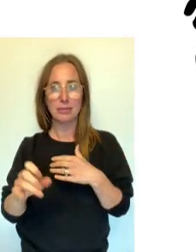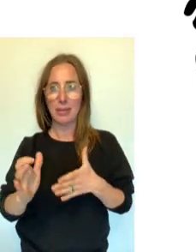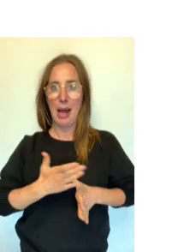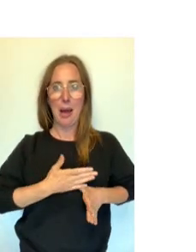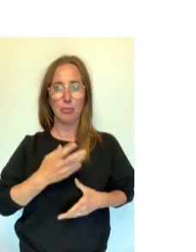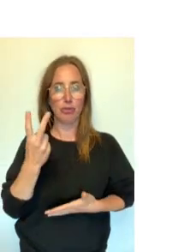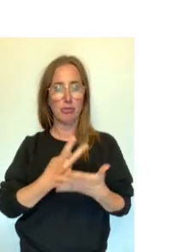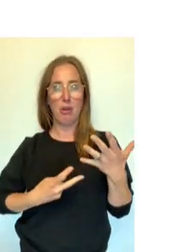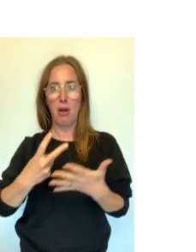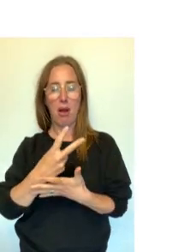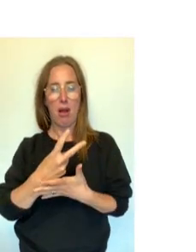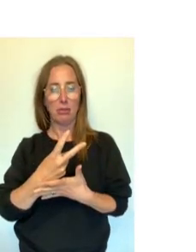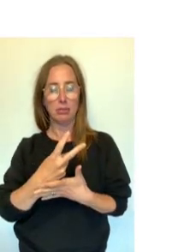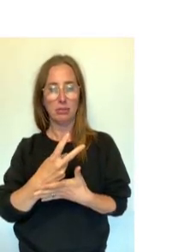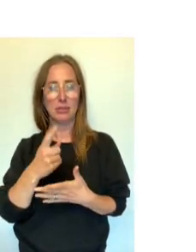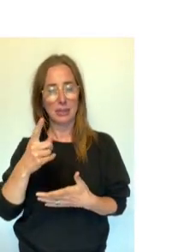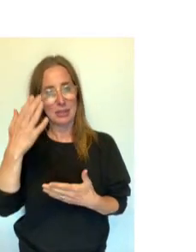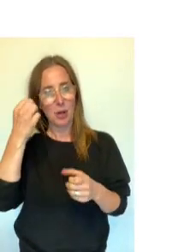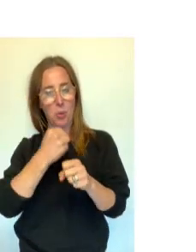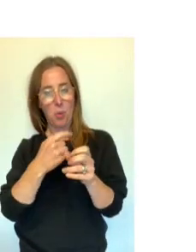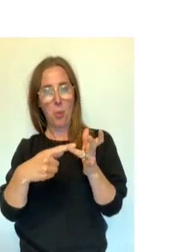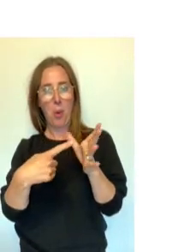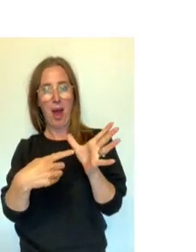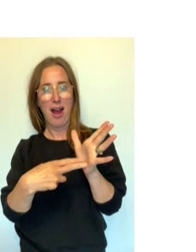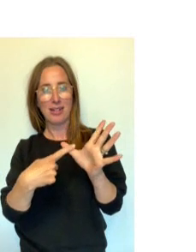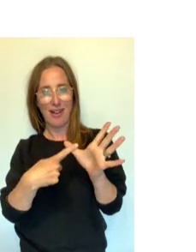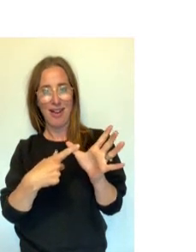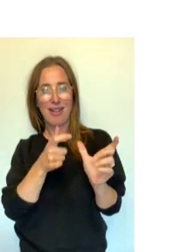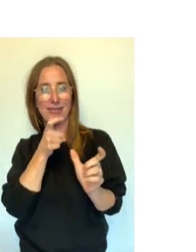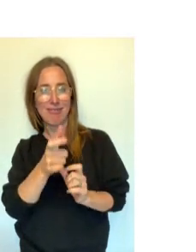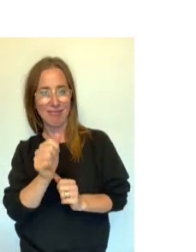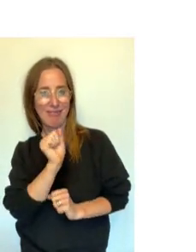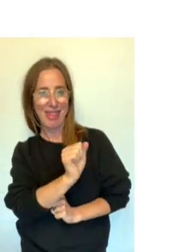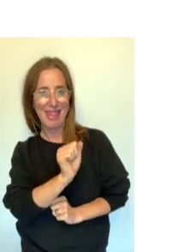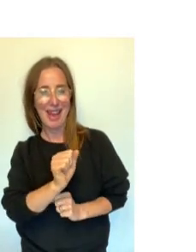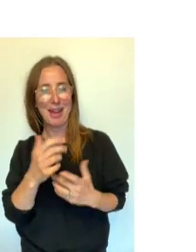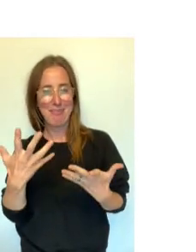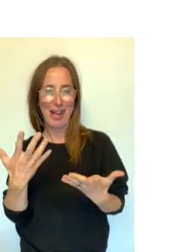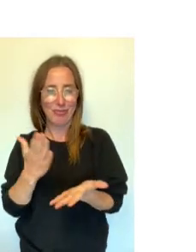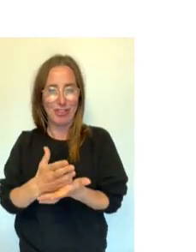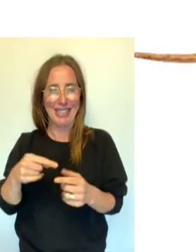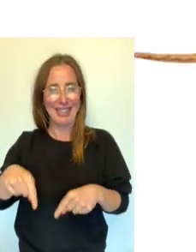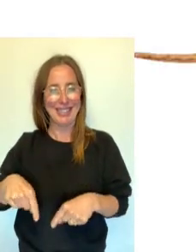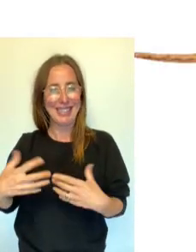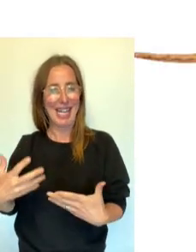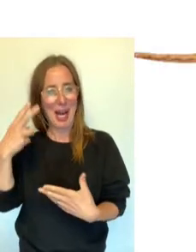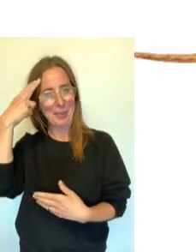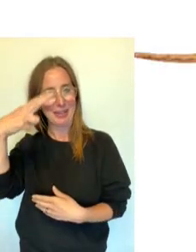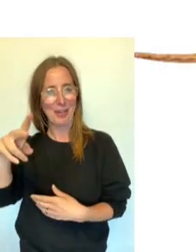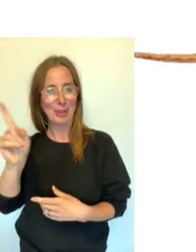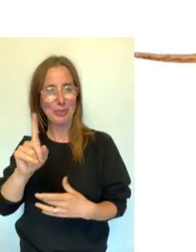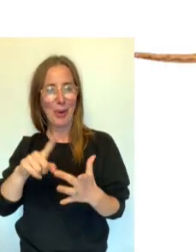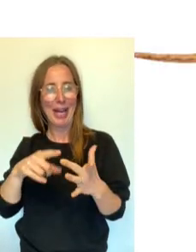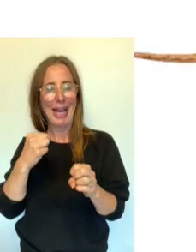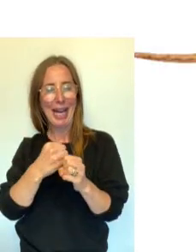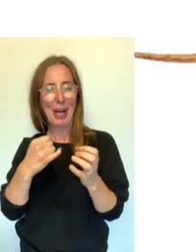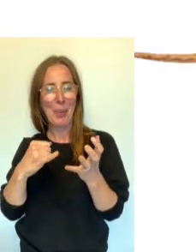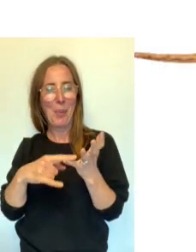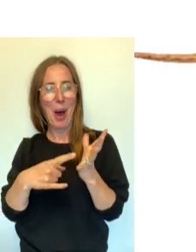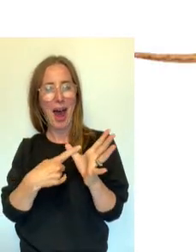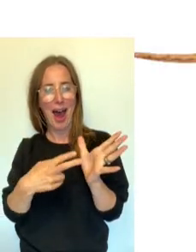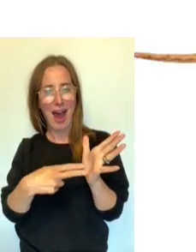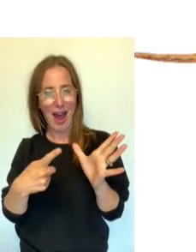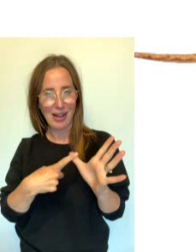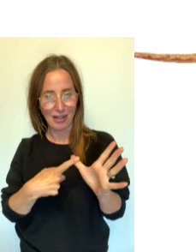probably derived from iguana, a type of lizard which might also be referred to as a monitor lizard. There are many species of